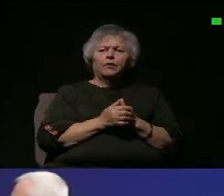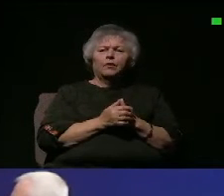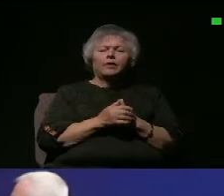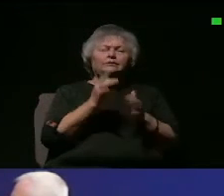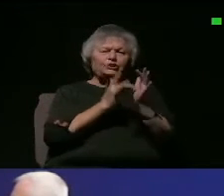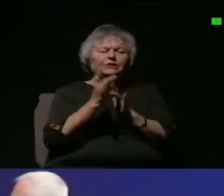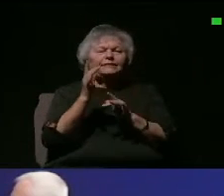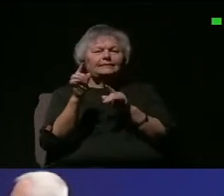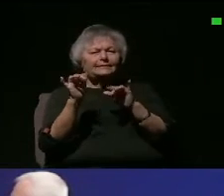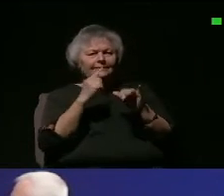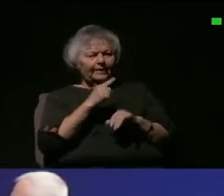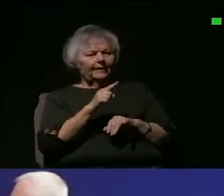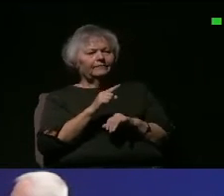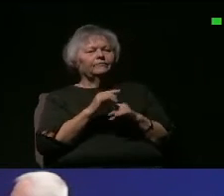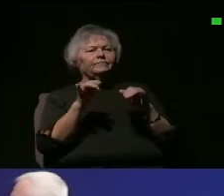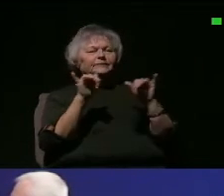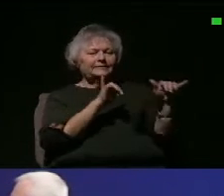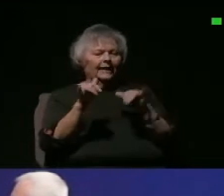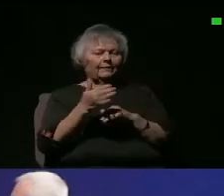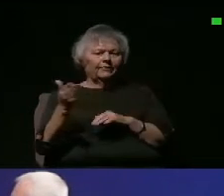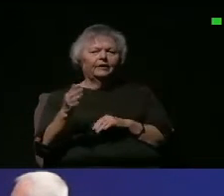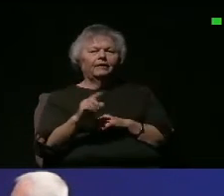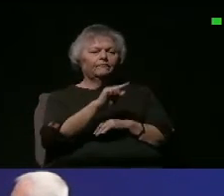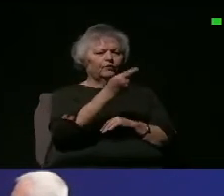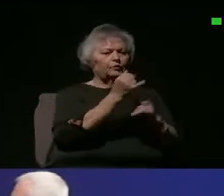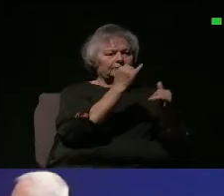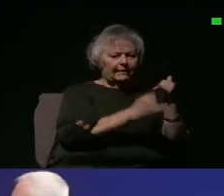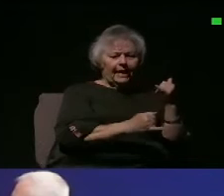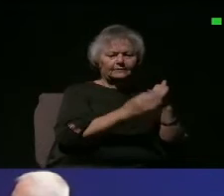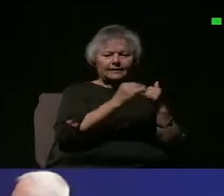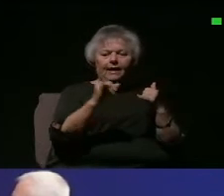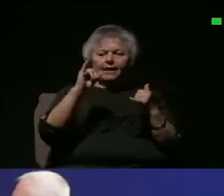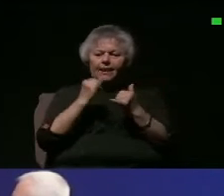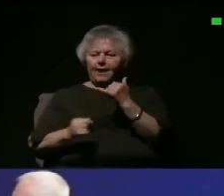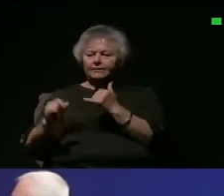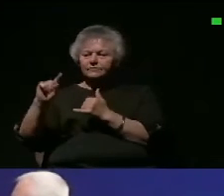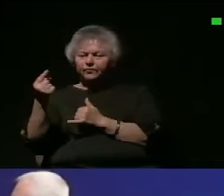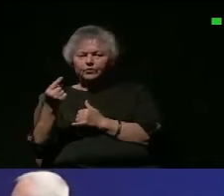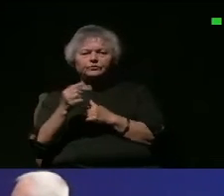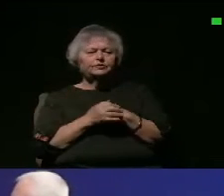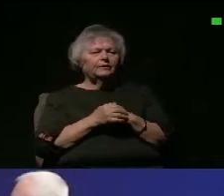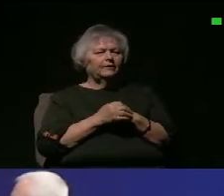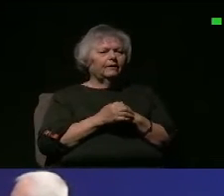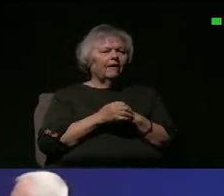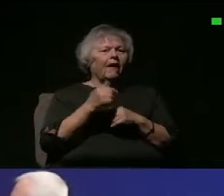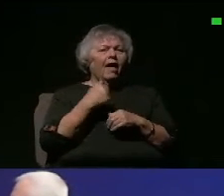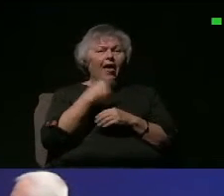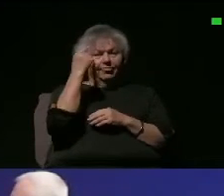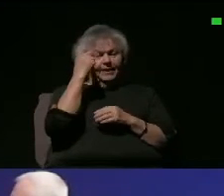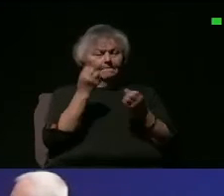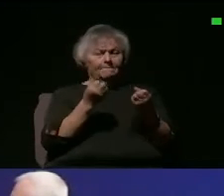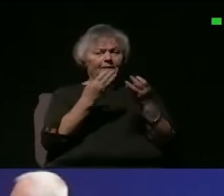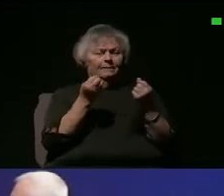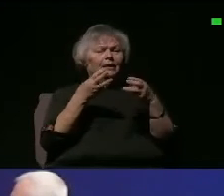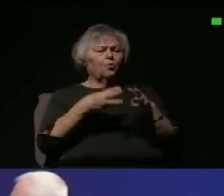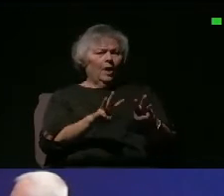last and the last will be first. And so then he launches into this story. And so I think in a lot of ways it was